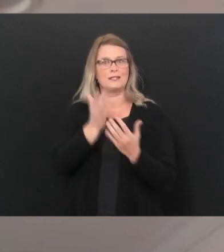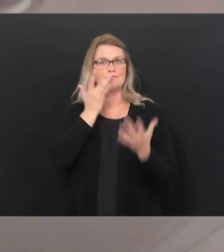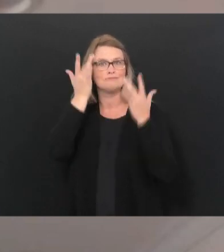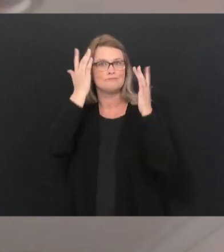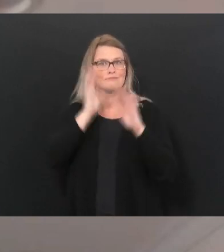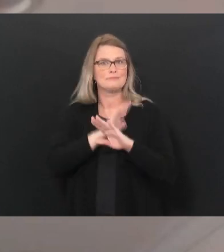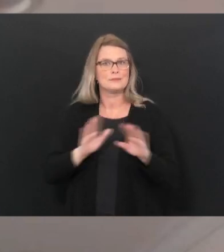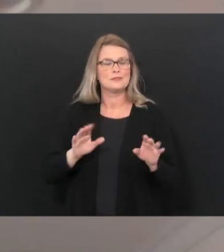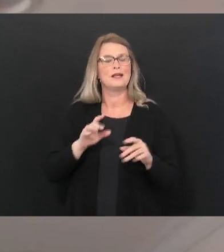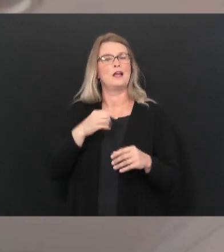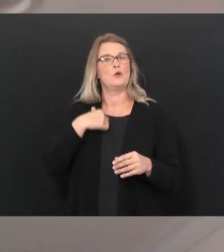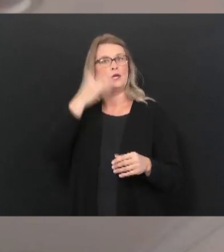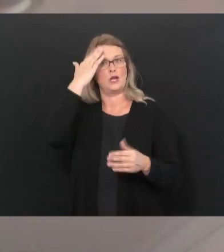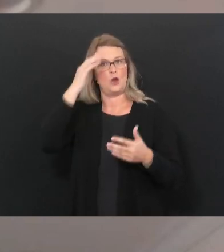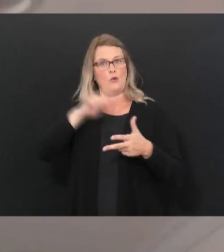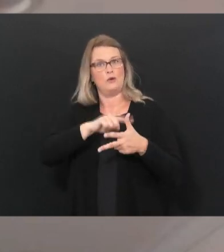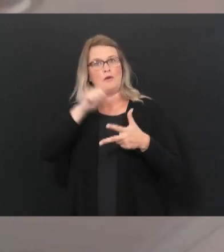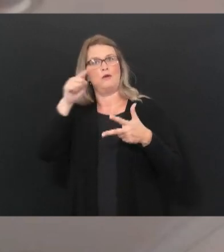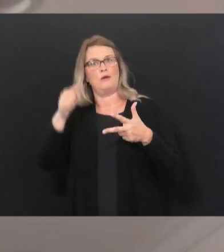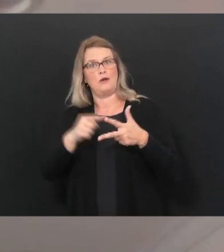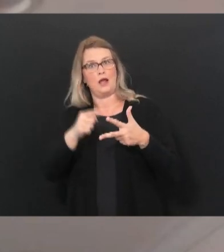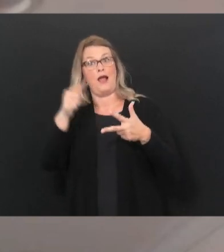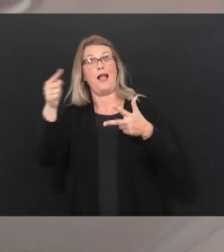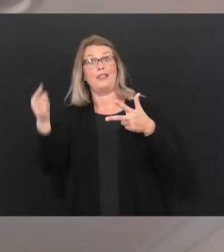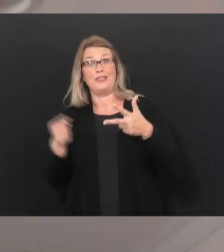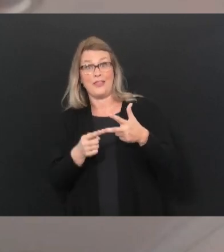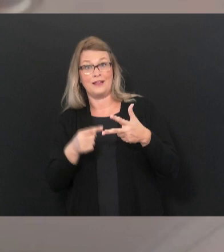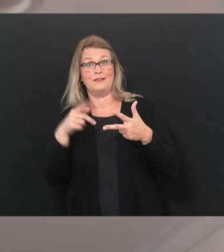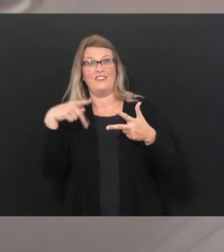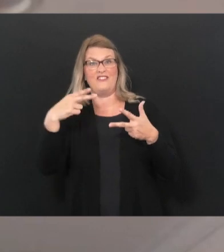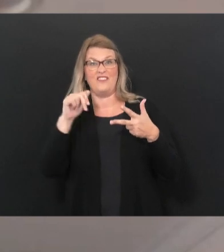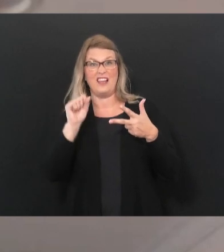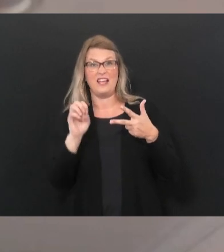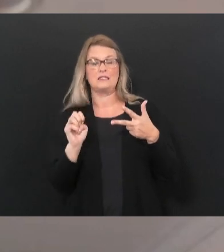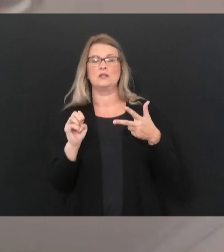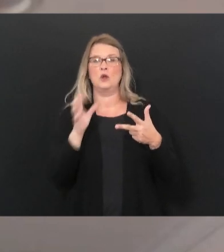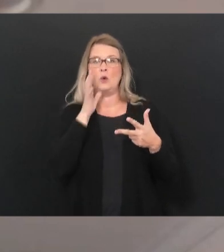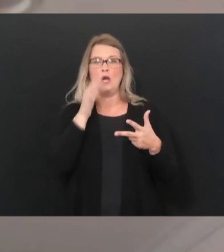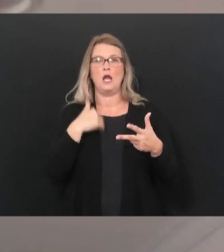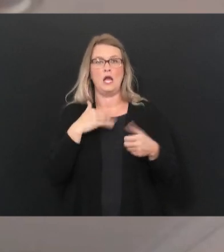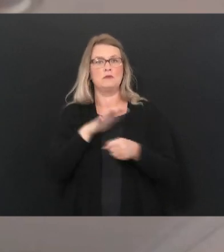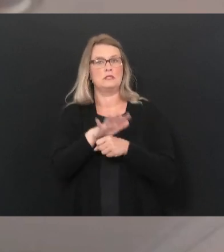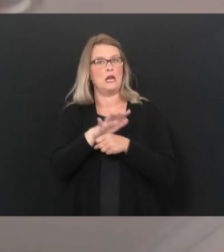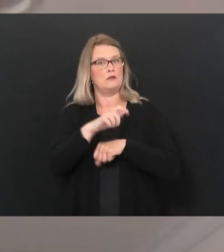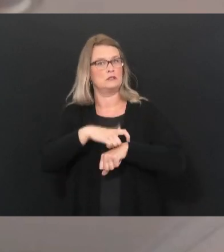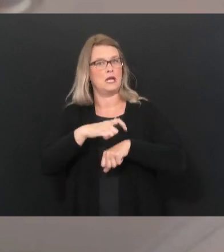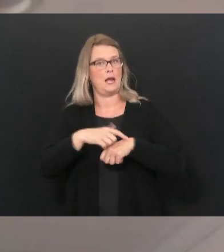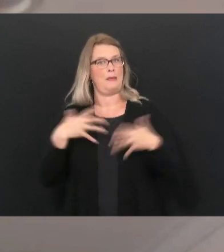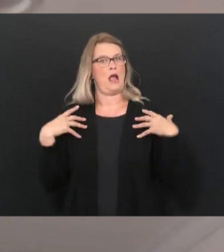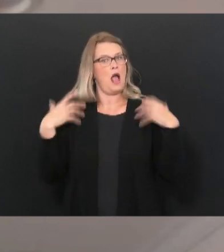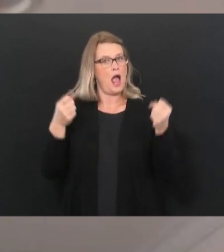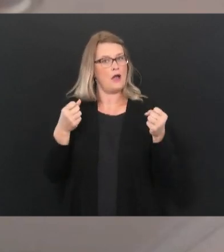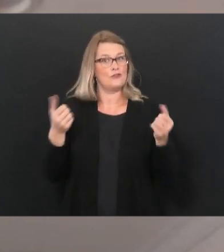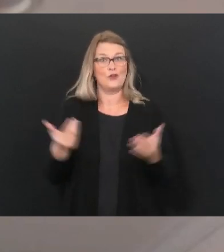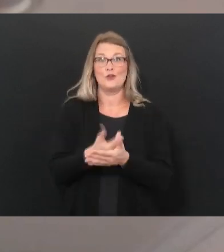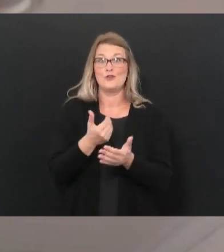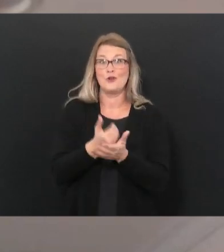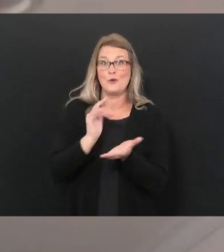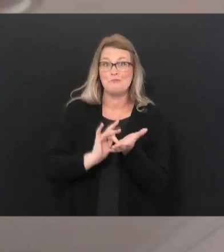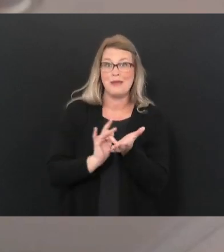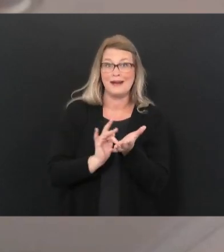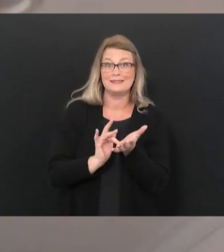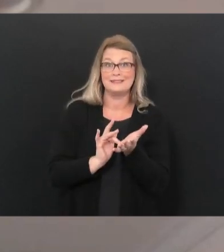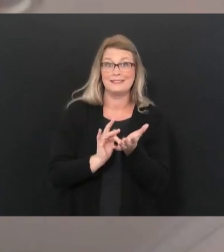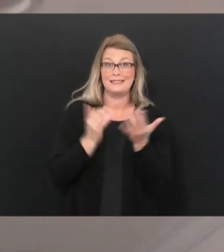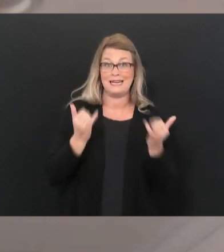next phase and the next phase. And as we are giving ourselves time and staying healthy, new drugs are coming up and some are looking